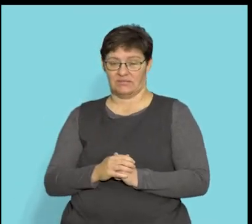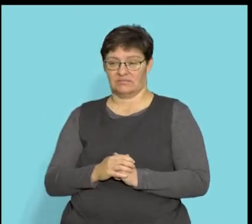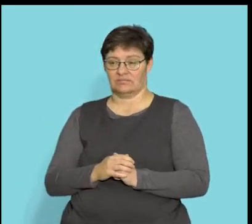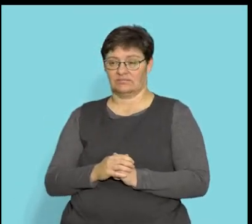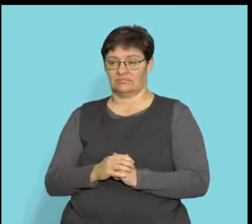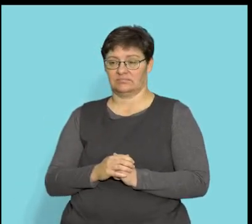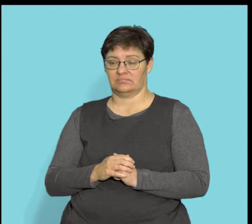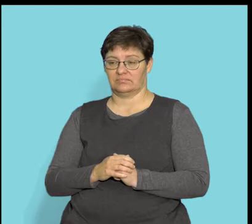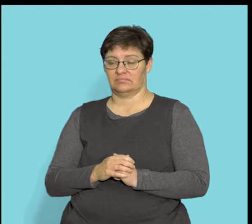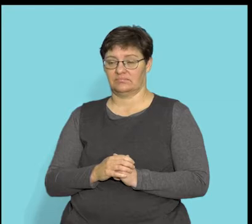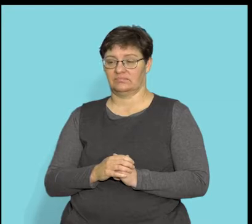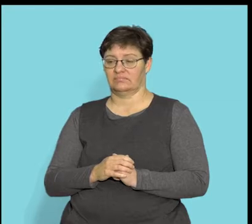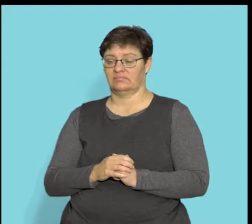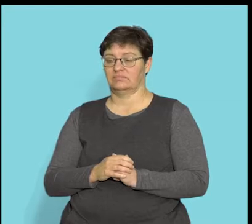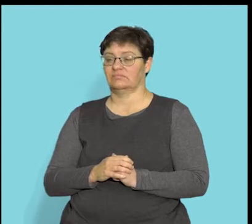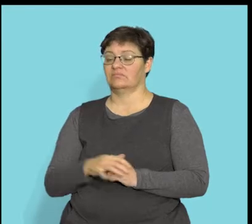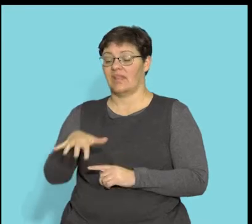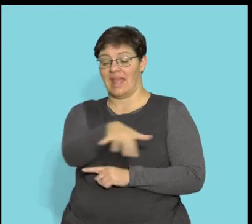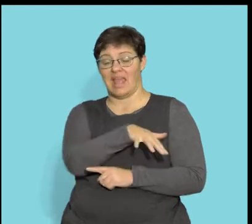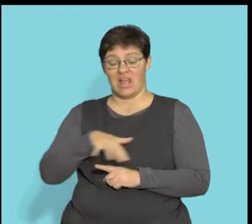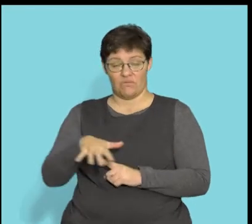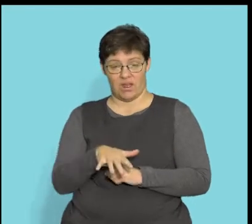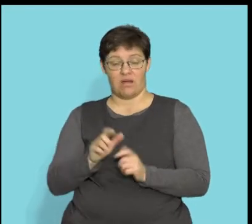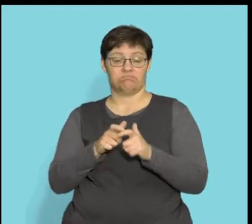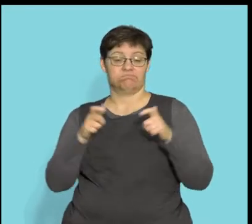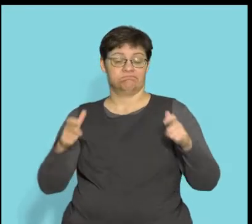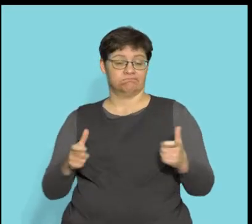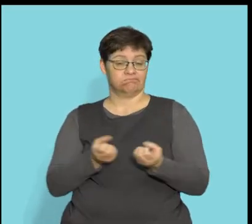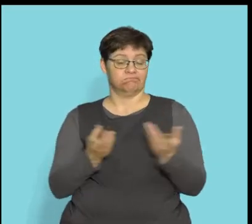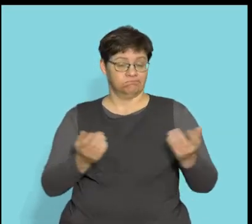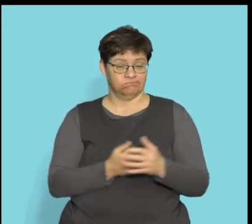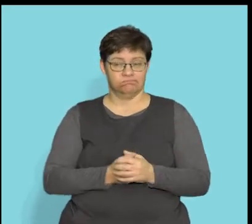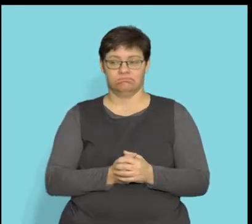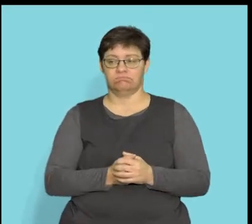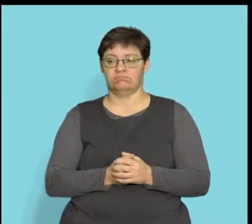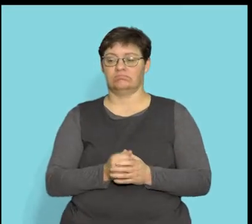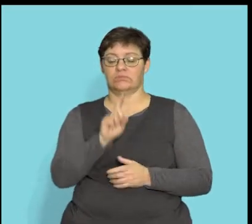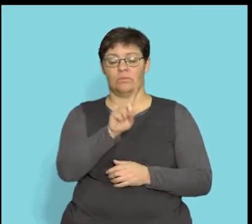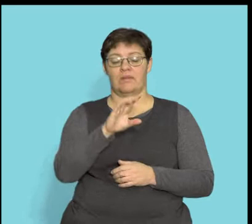100y. And last but not least, my area would be